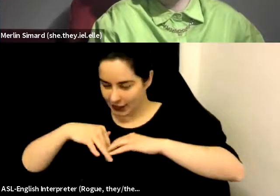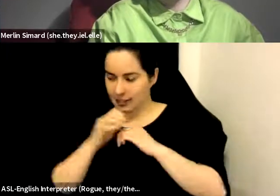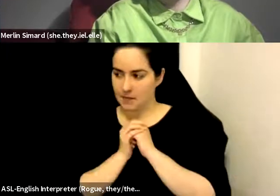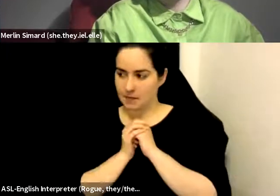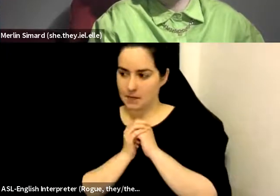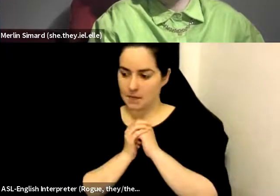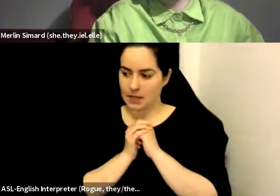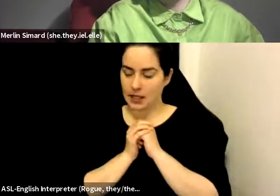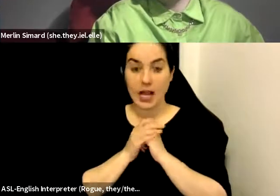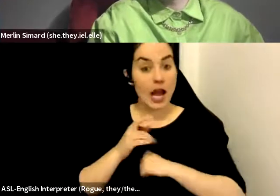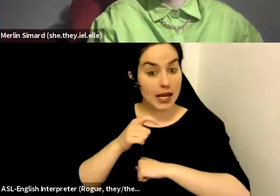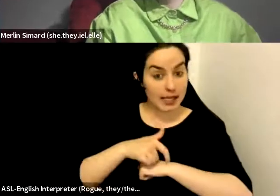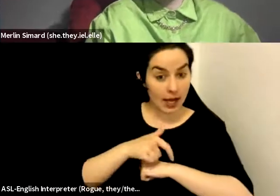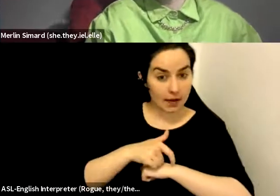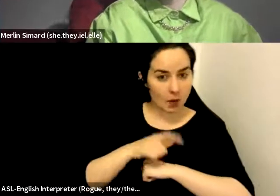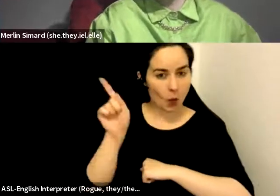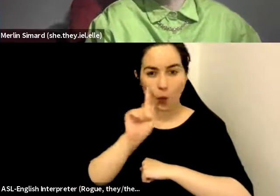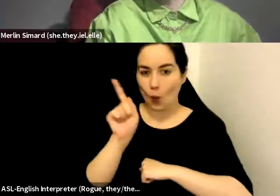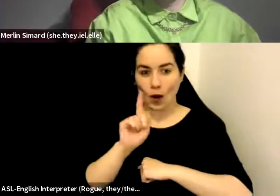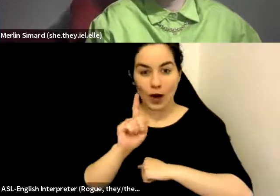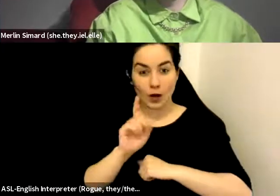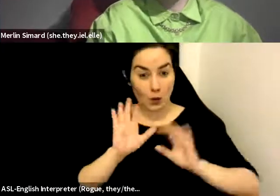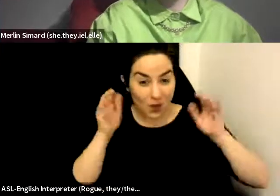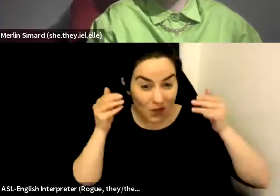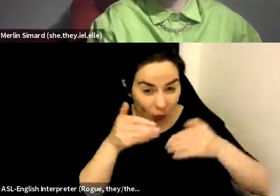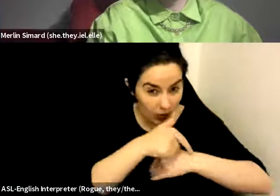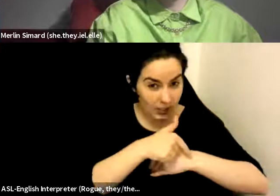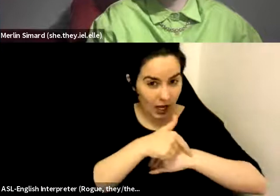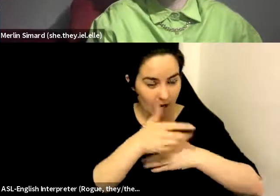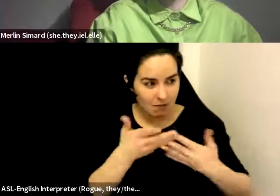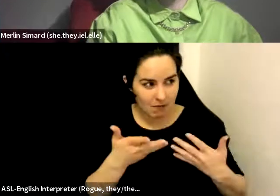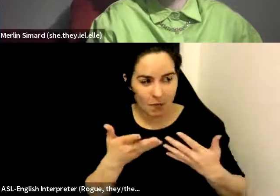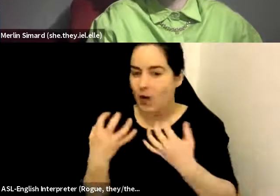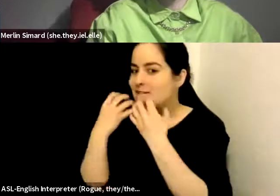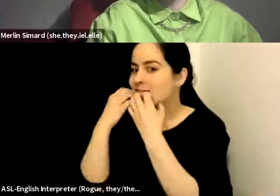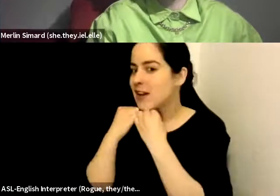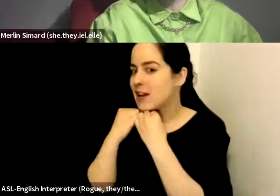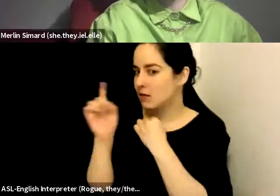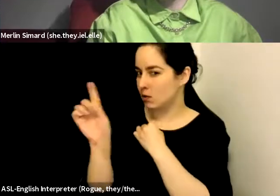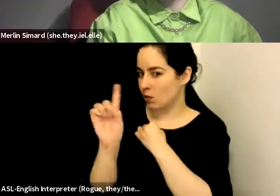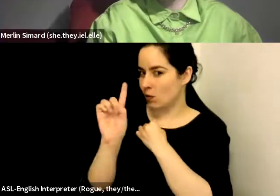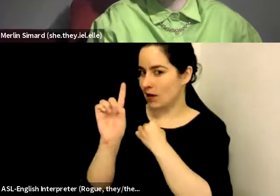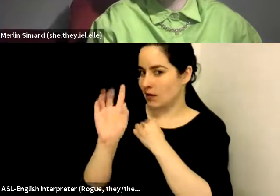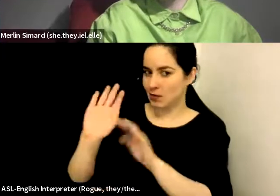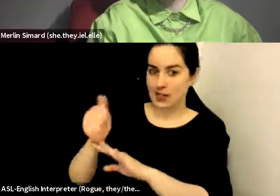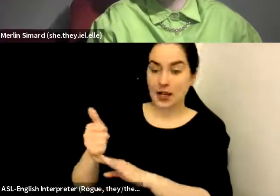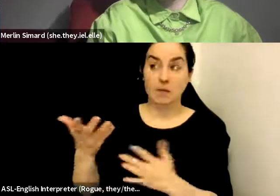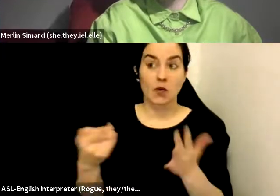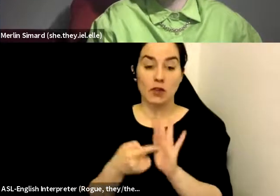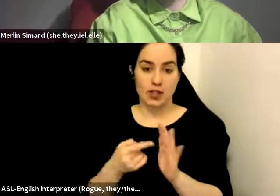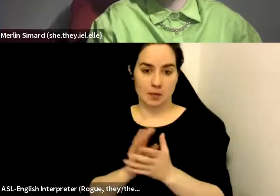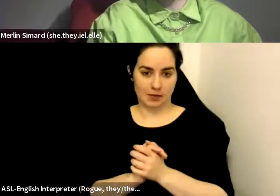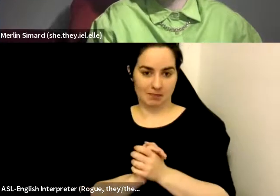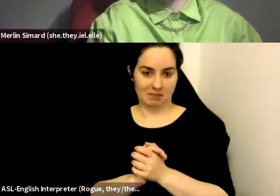what we place value on. Like, I really think about unlearning the pressures that we put